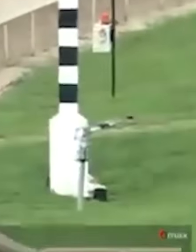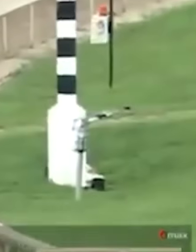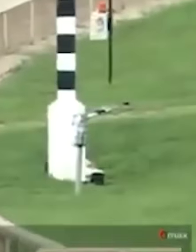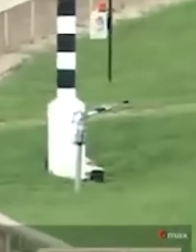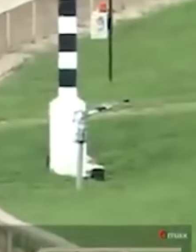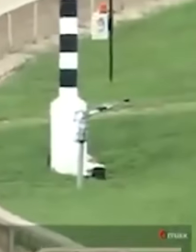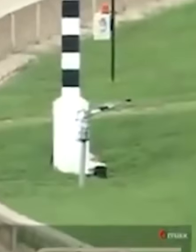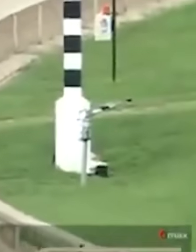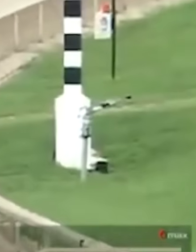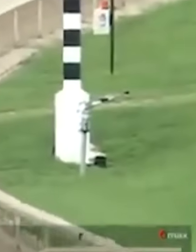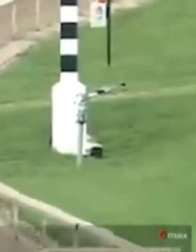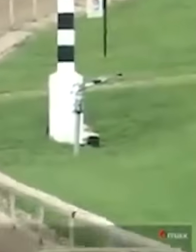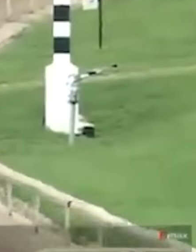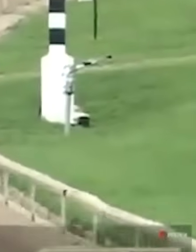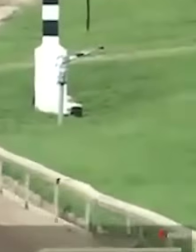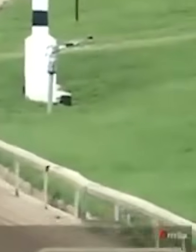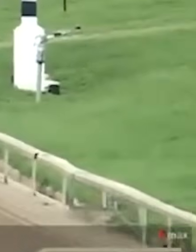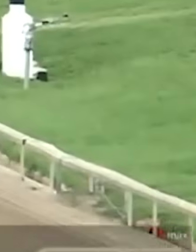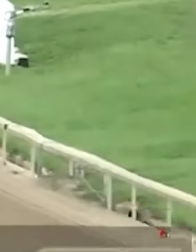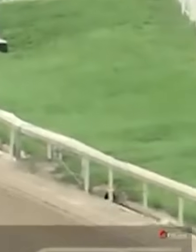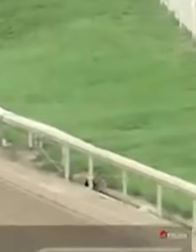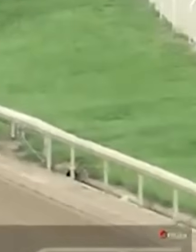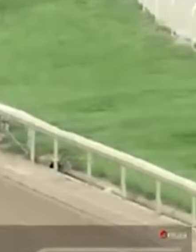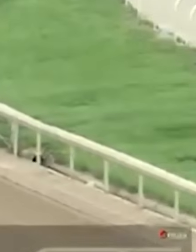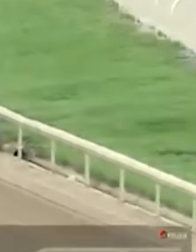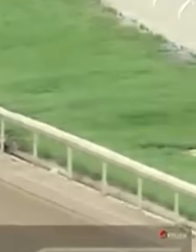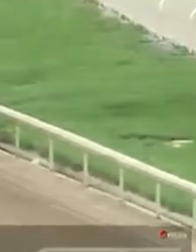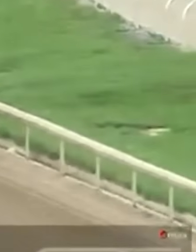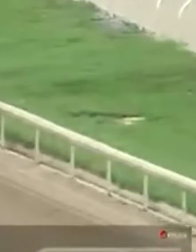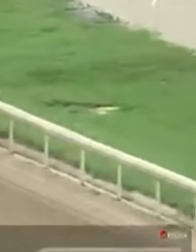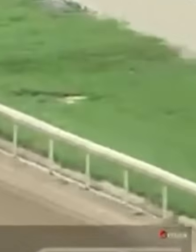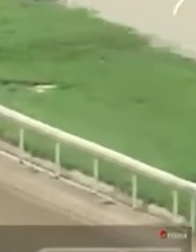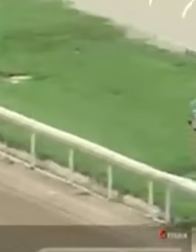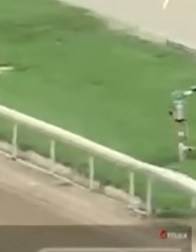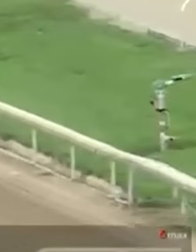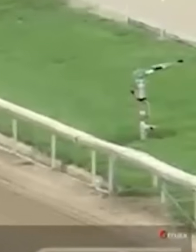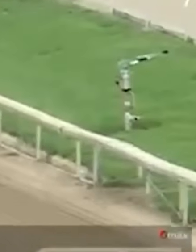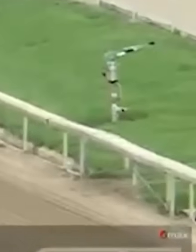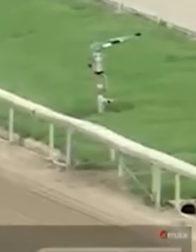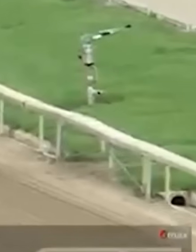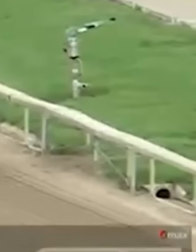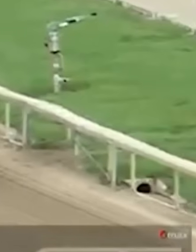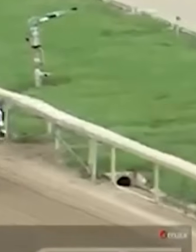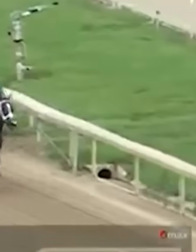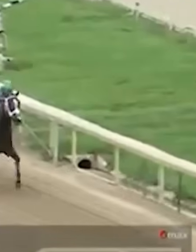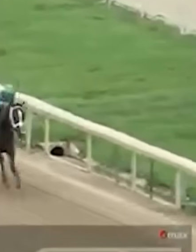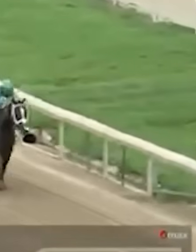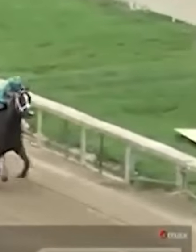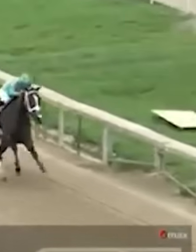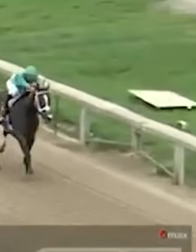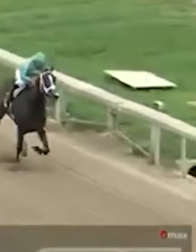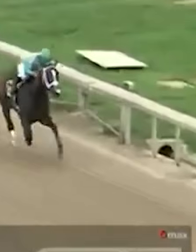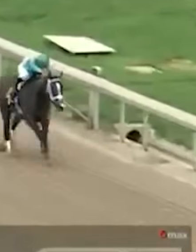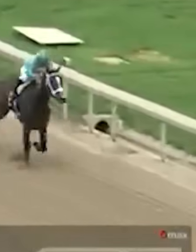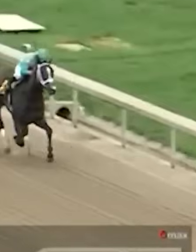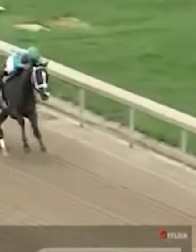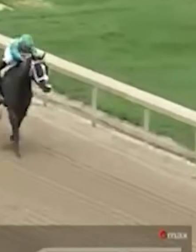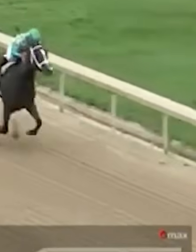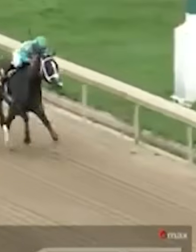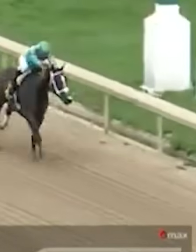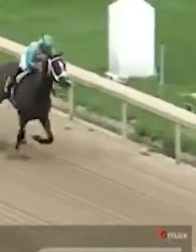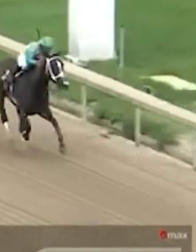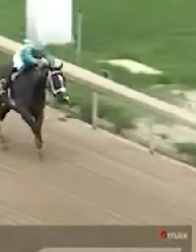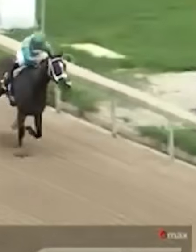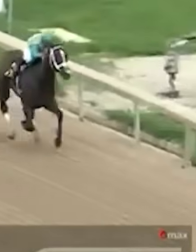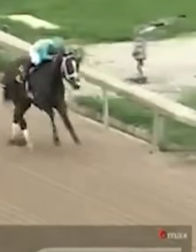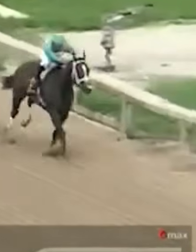the back, WinBet Only with an inside lanes running home very well. Tavery Much is still second for now. Outside La Rodada, they're an 1/8 of a mile from home.